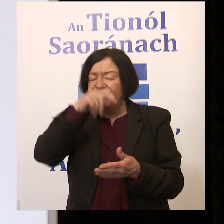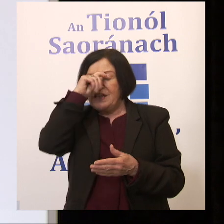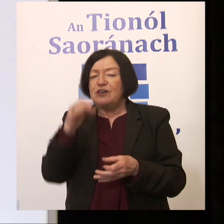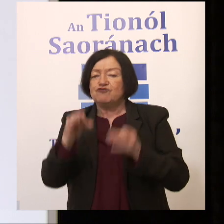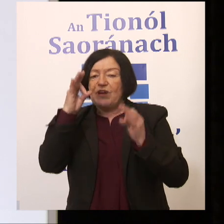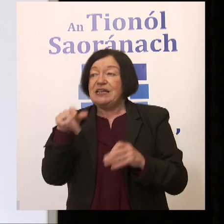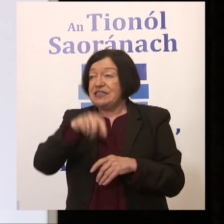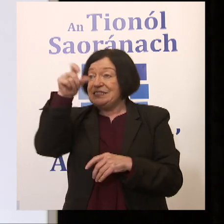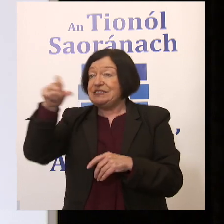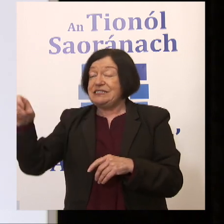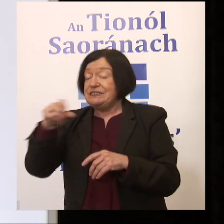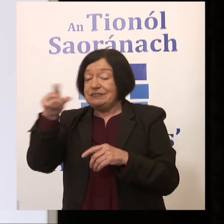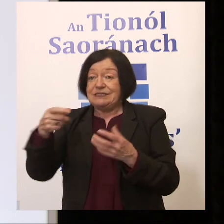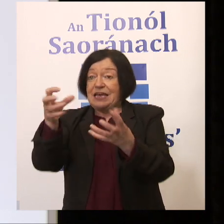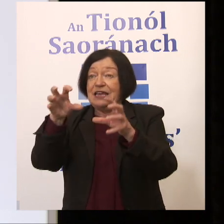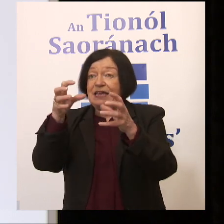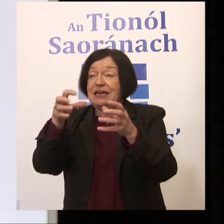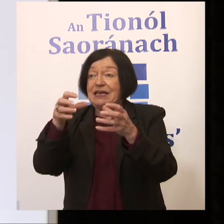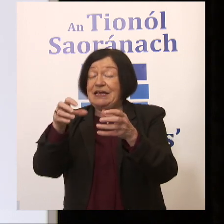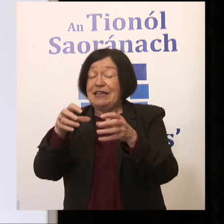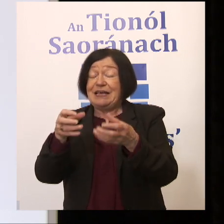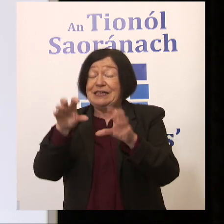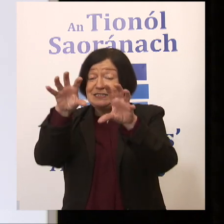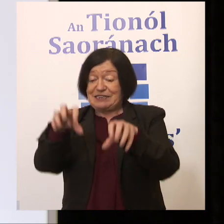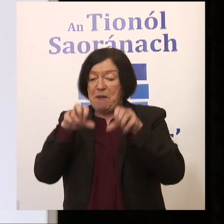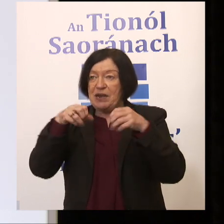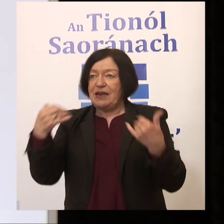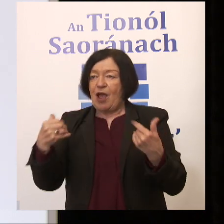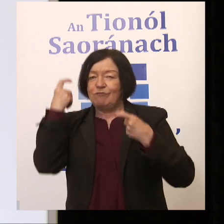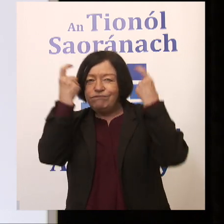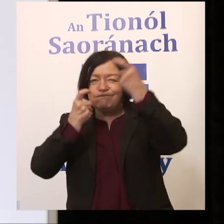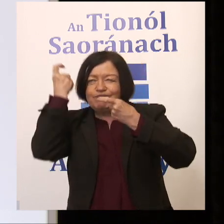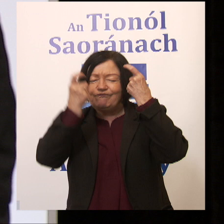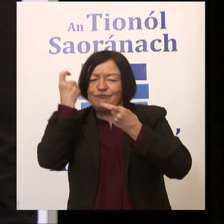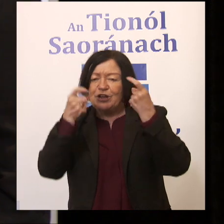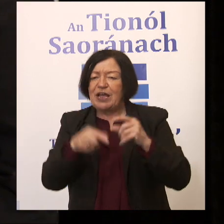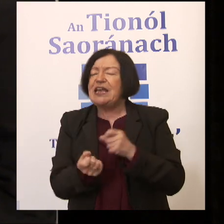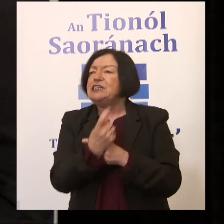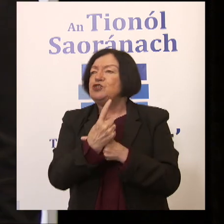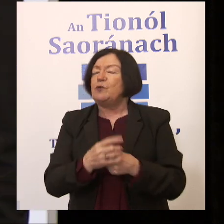the Citizens' Assembly are really dwelling on this issue. So.